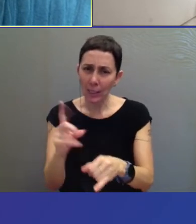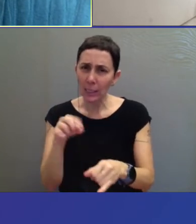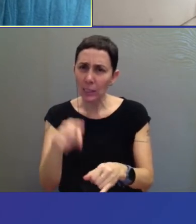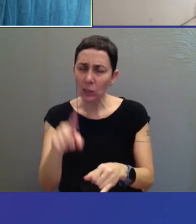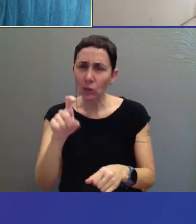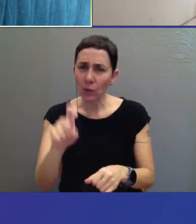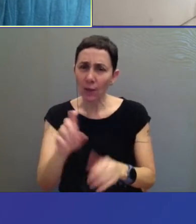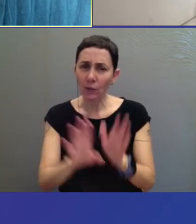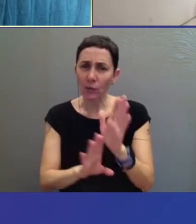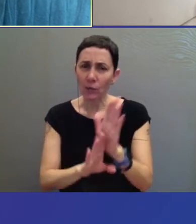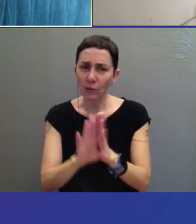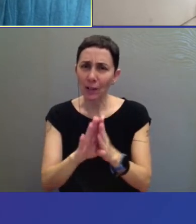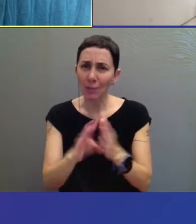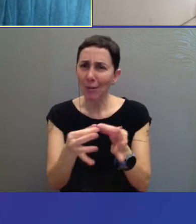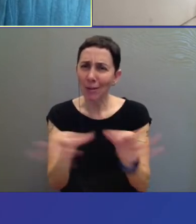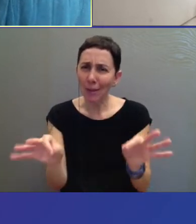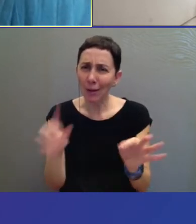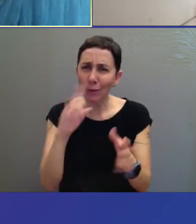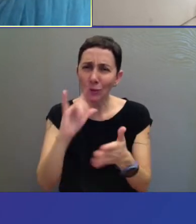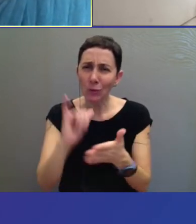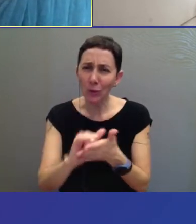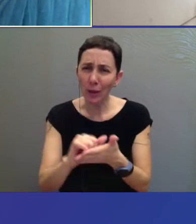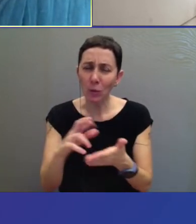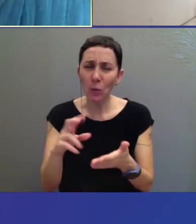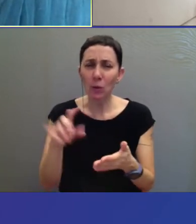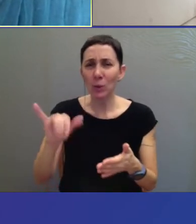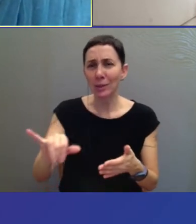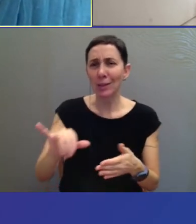to develop a language for it, or was it organic?